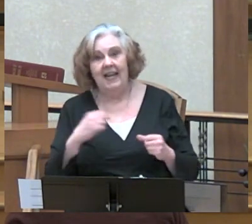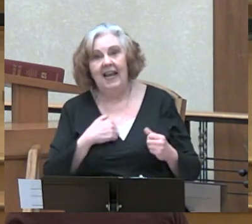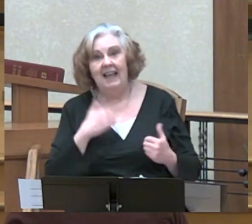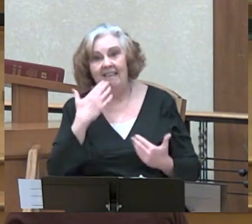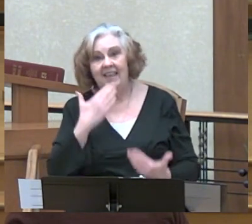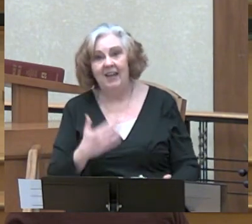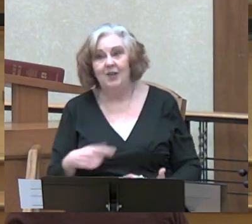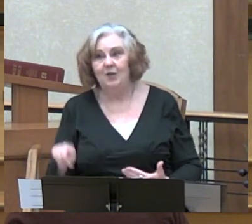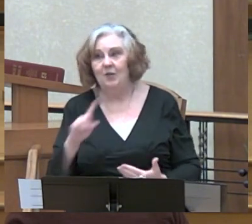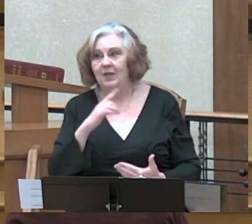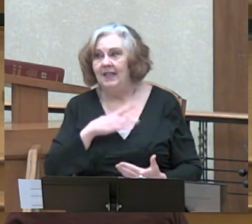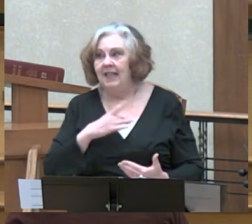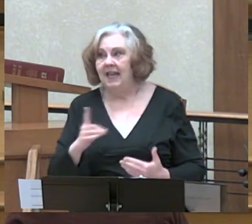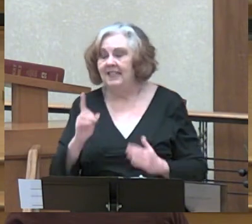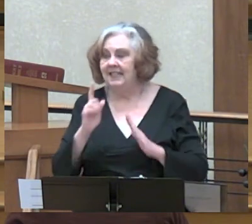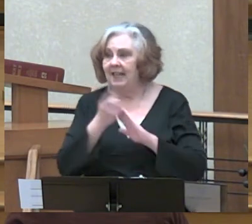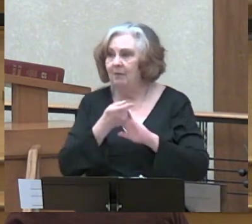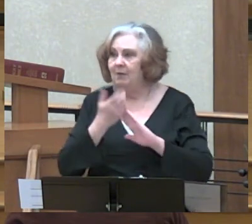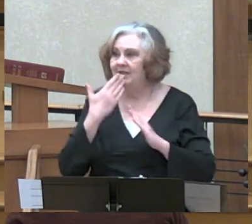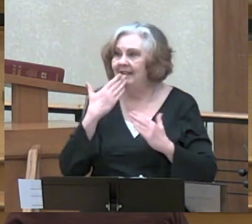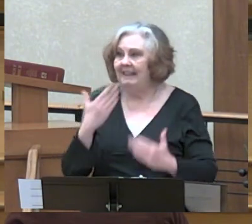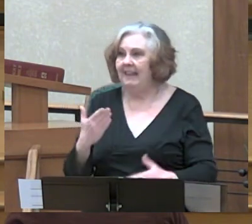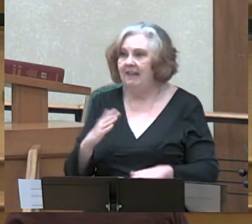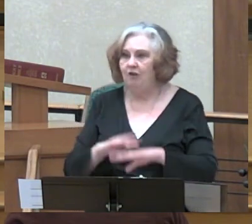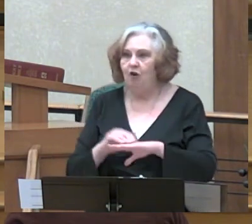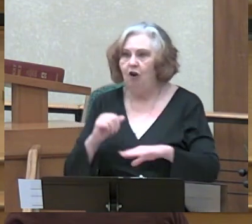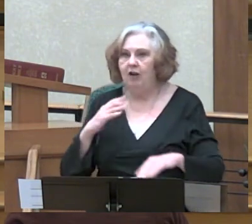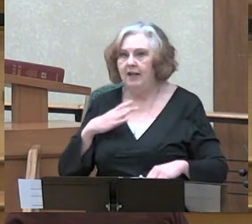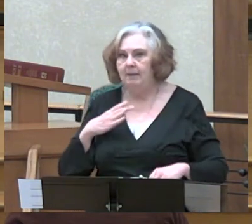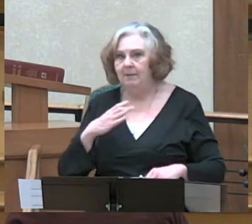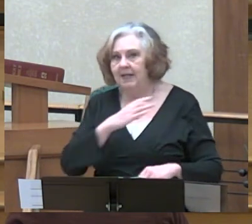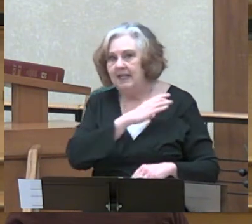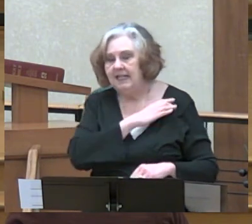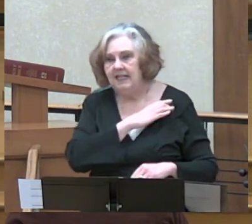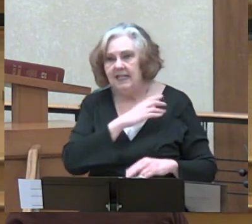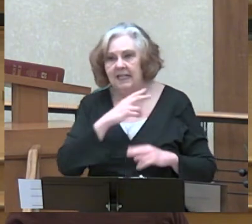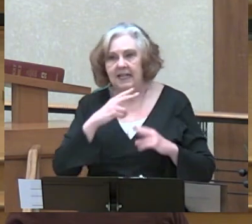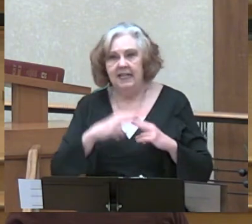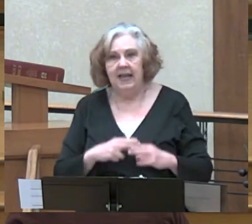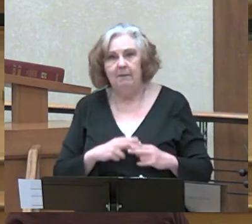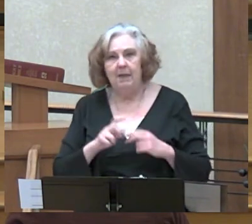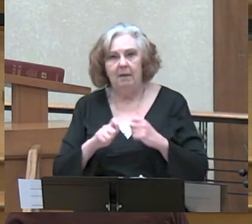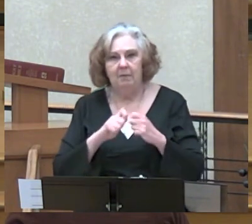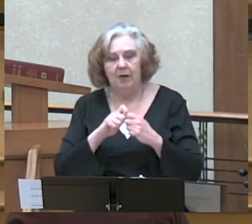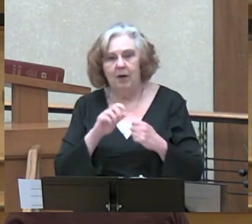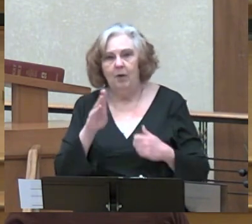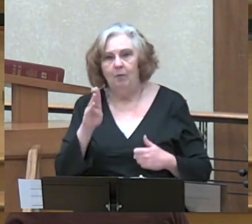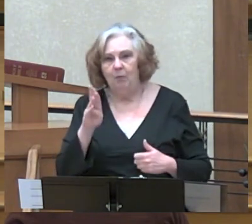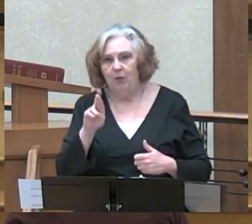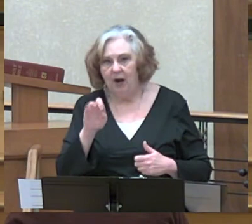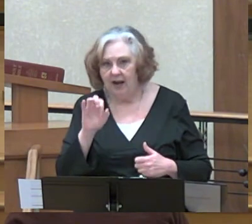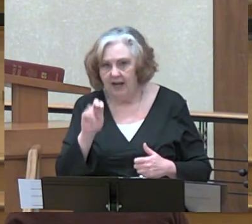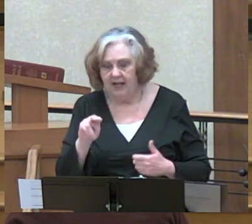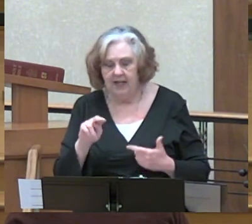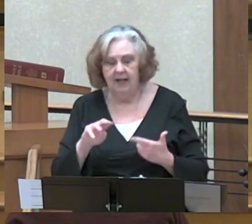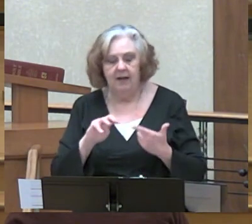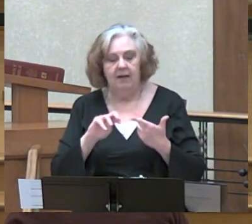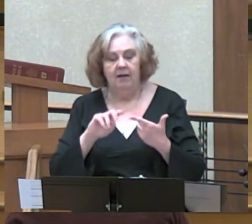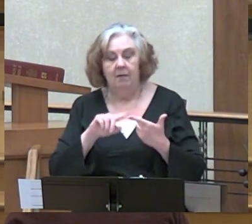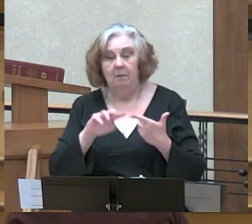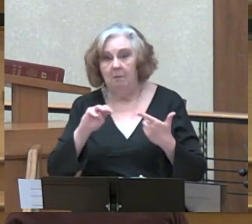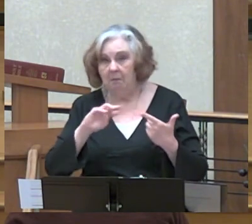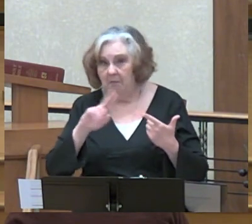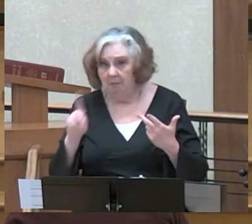actually would like to just take a moment to thank the call committee, just name them in particular: Brian Ellsworth, Mark Smith,